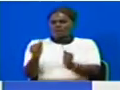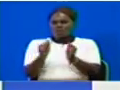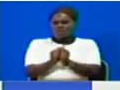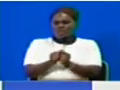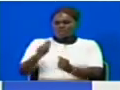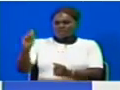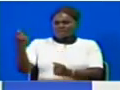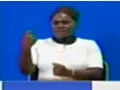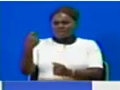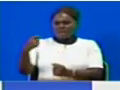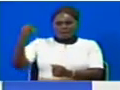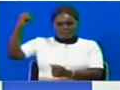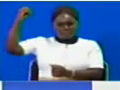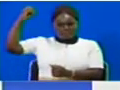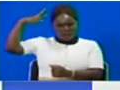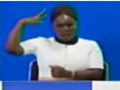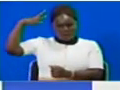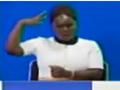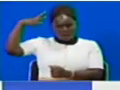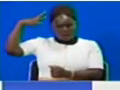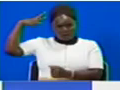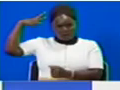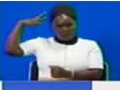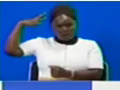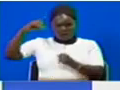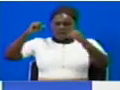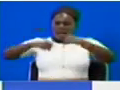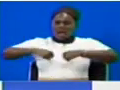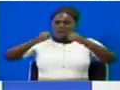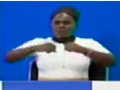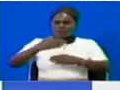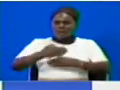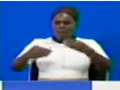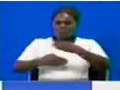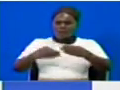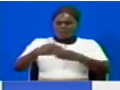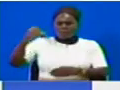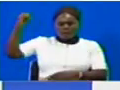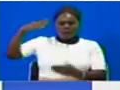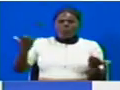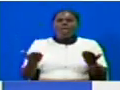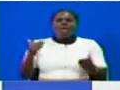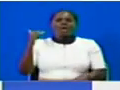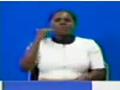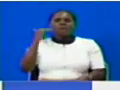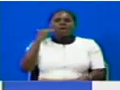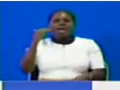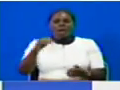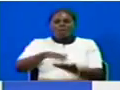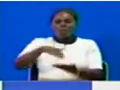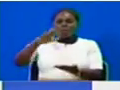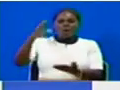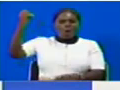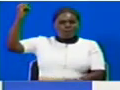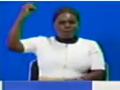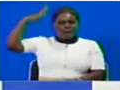Kenya Electricity Generating Company, KenGen, penned a partnership to build a power plant in Siaya to generate additional power to